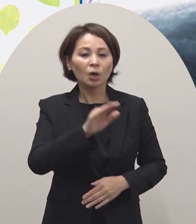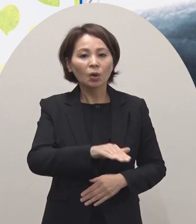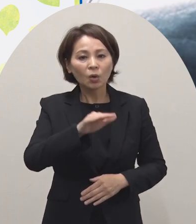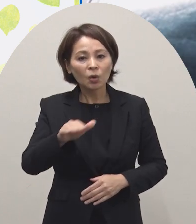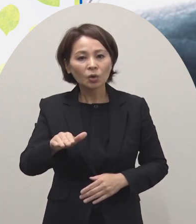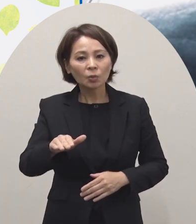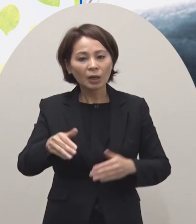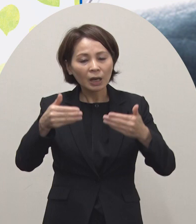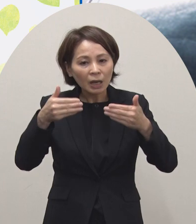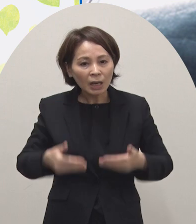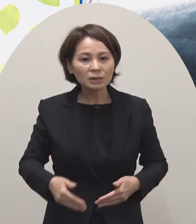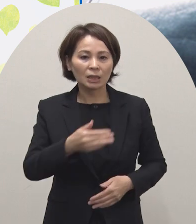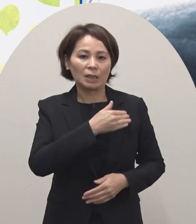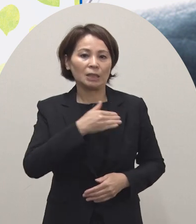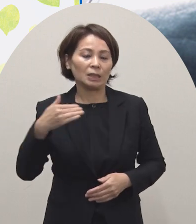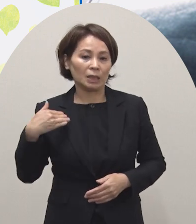points.